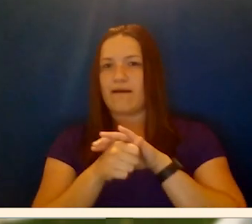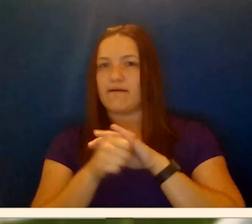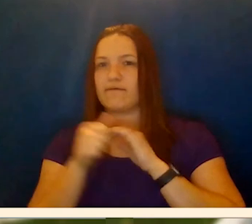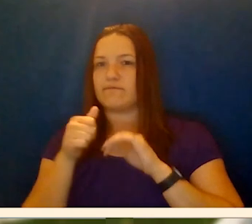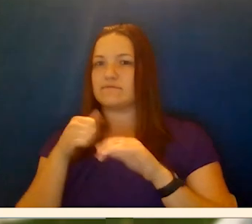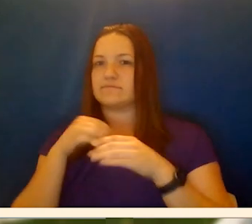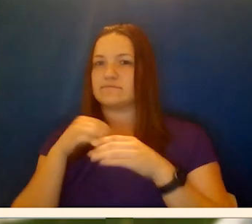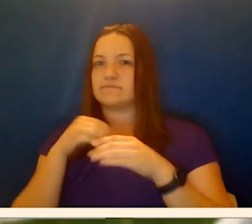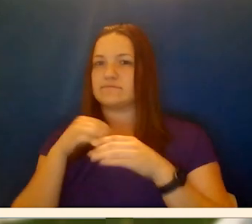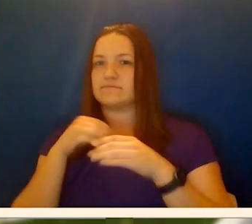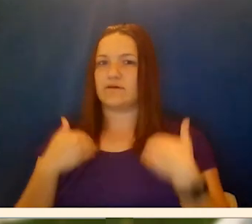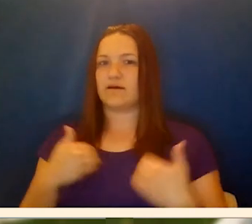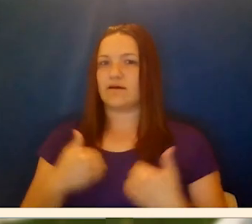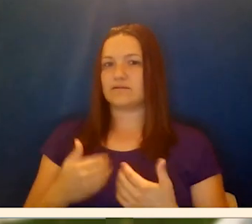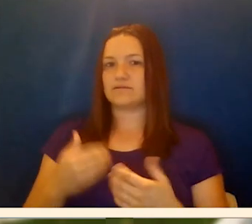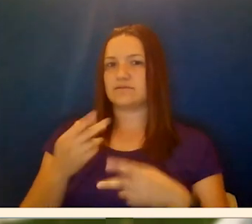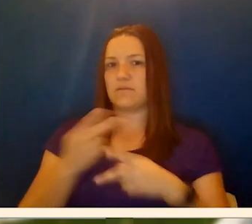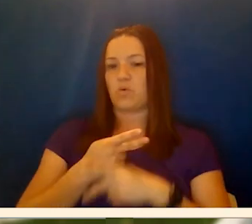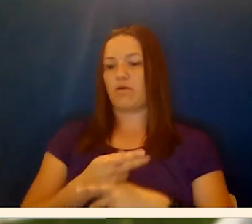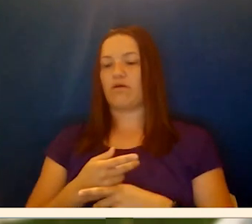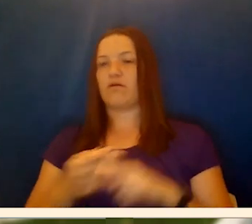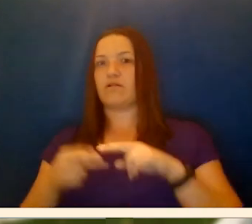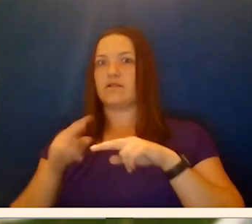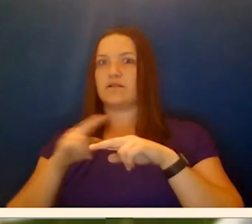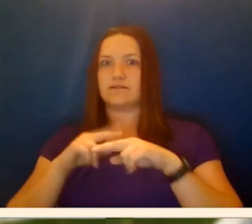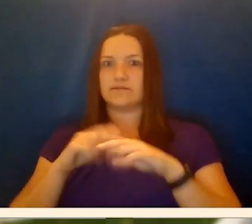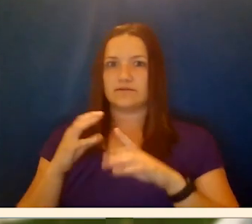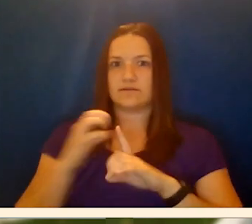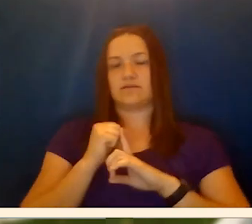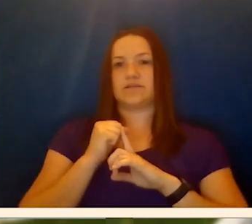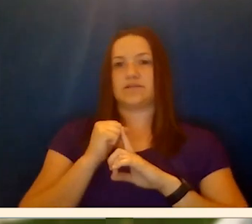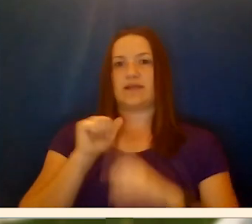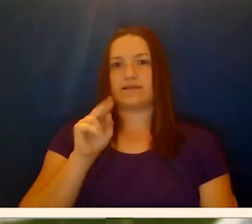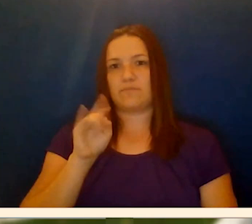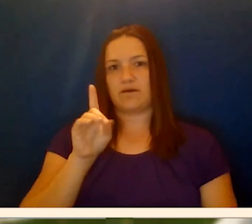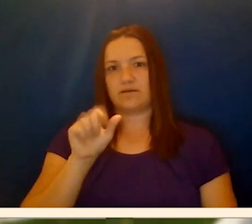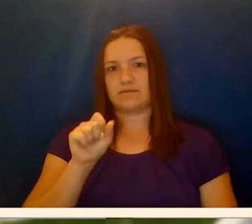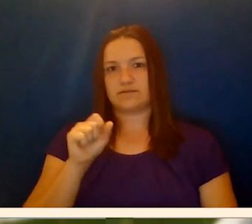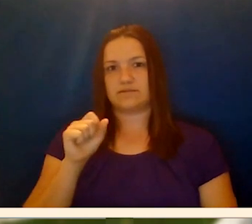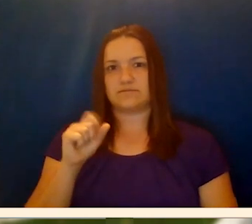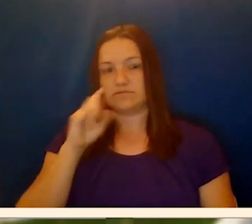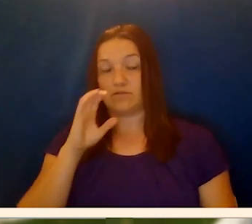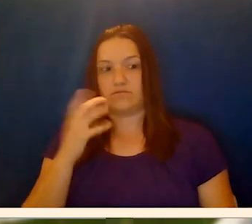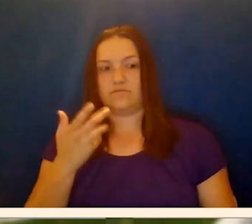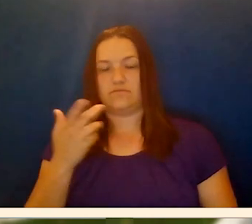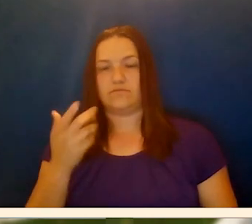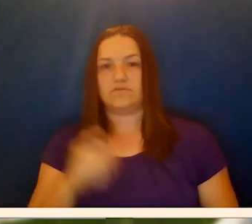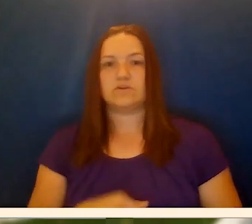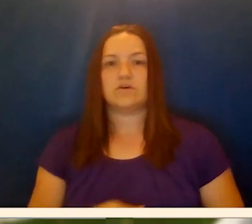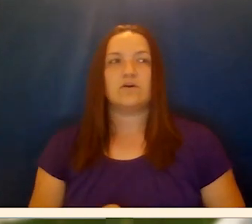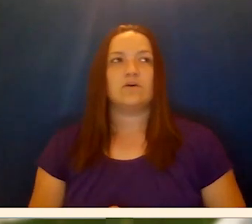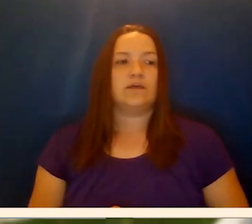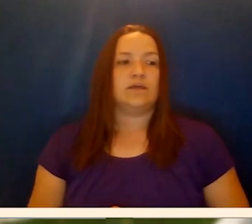in our bodies while it multiplies and catches our antibodies by surprise. So